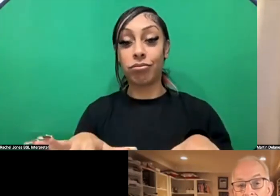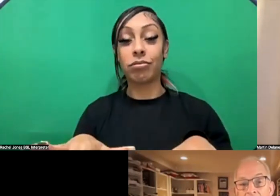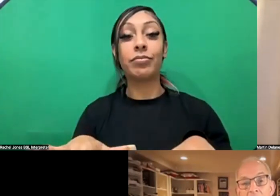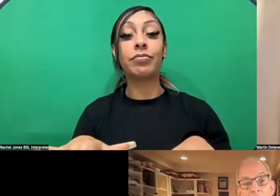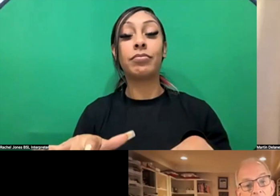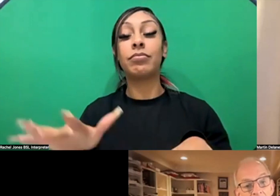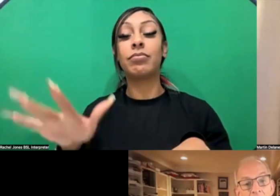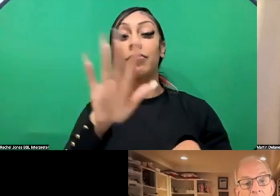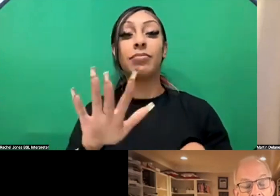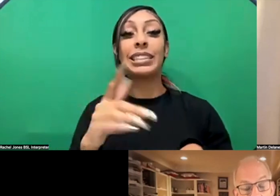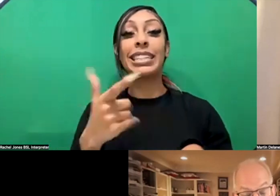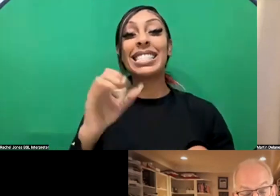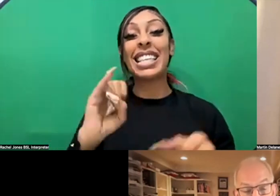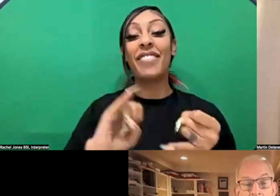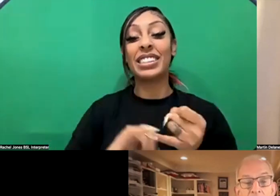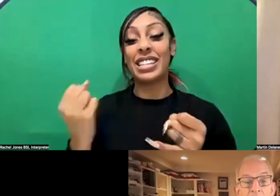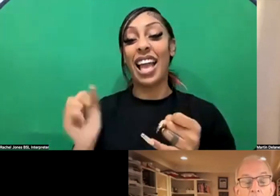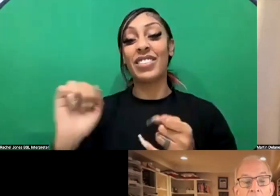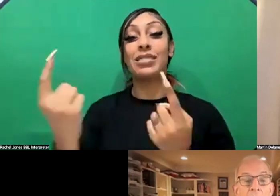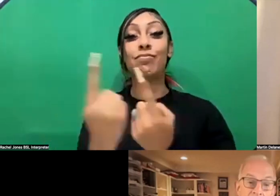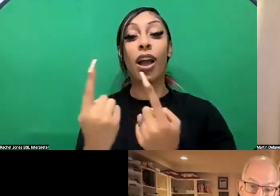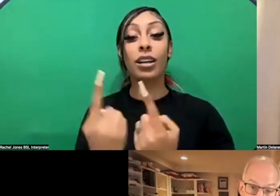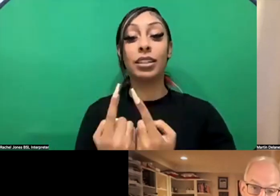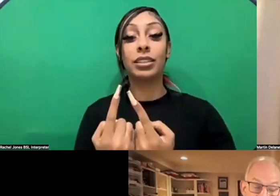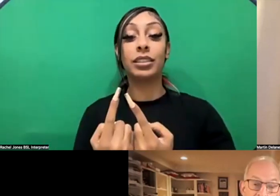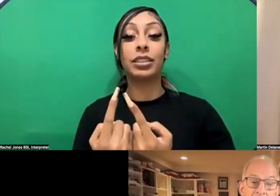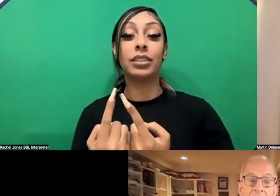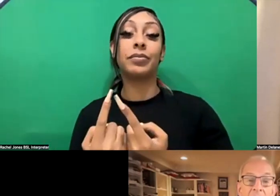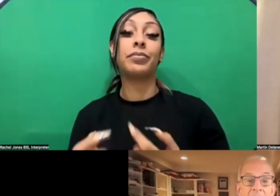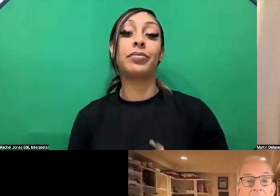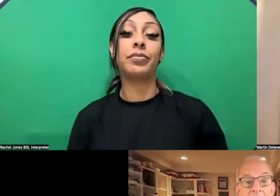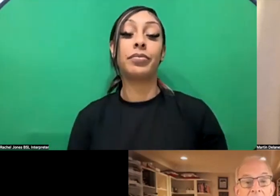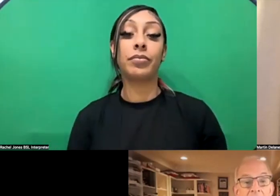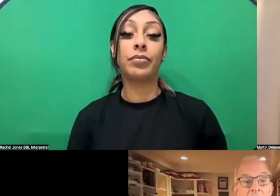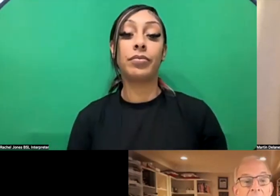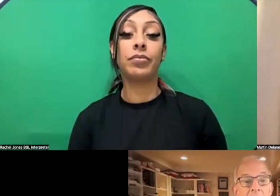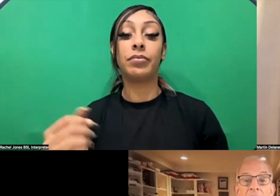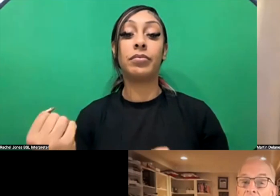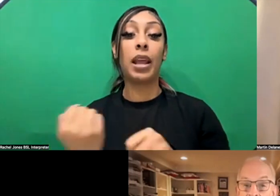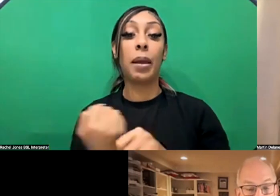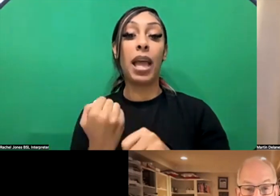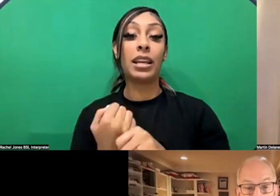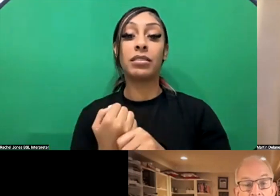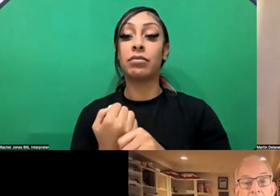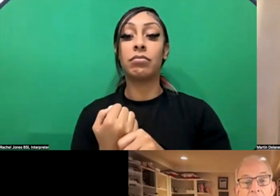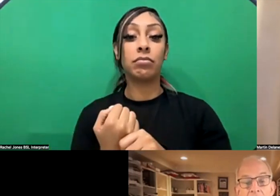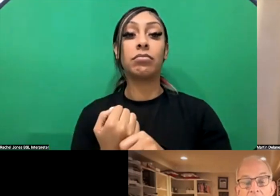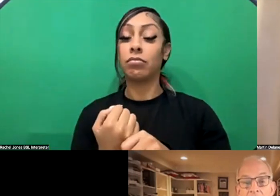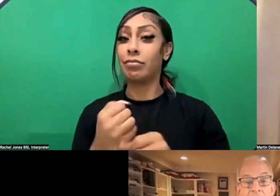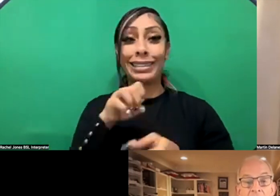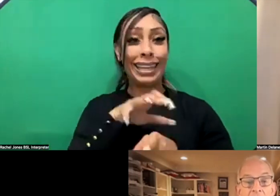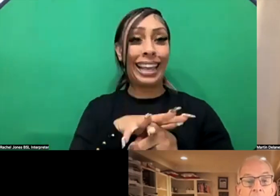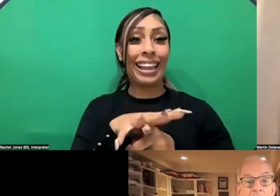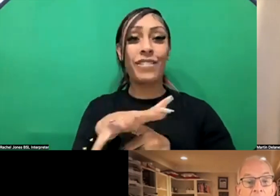70s a company called Sequential Circuits, and he made a very influential synthesizer